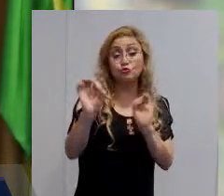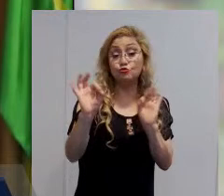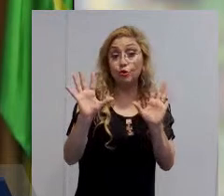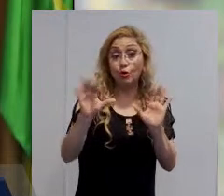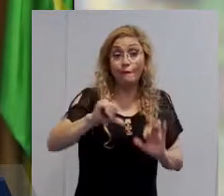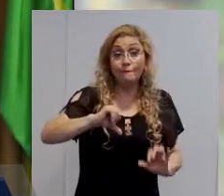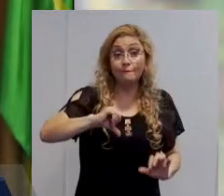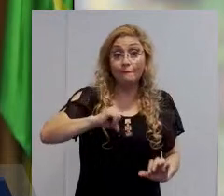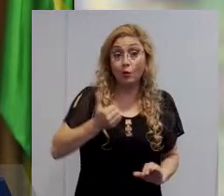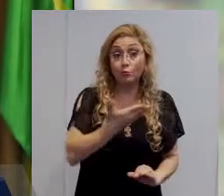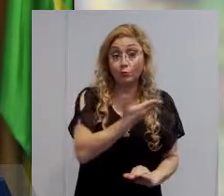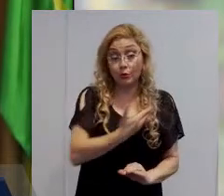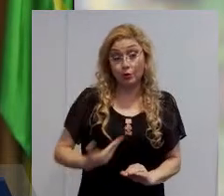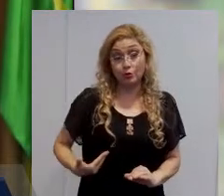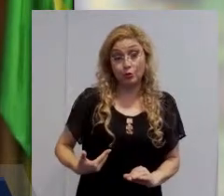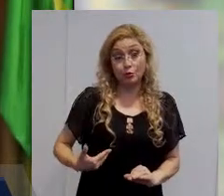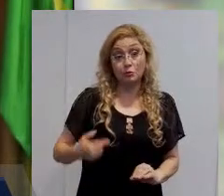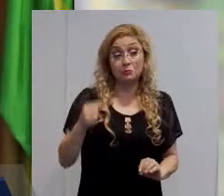prevent,